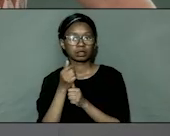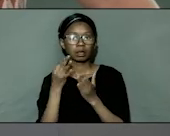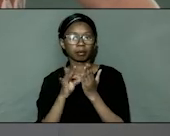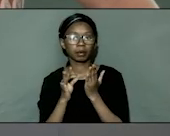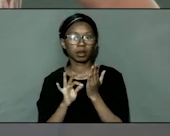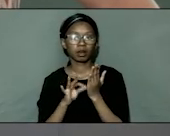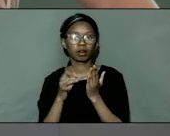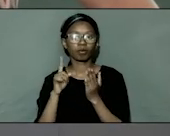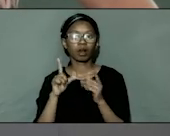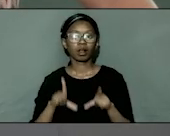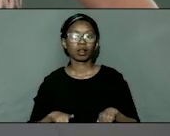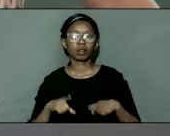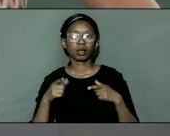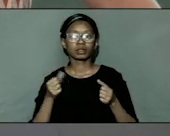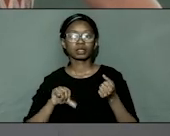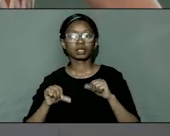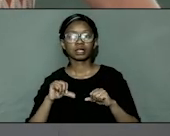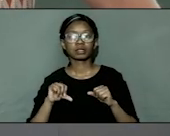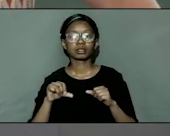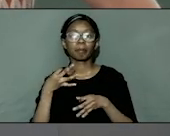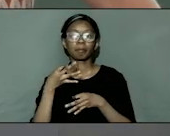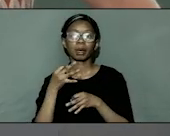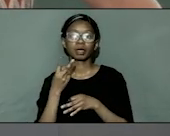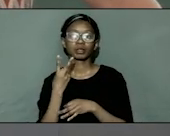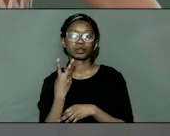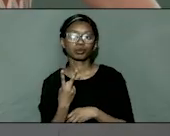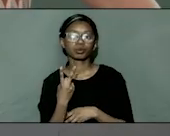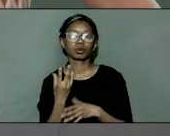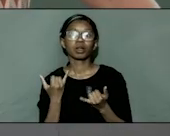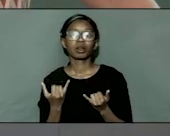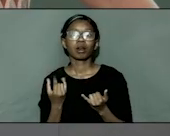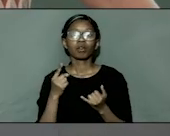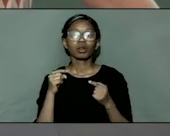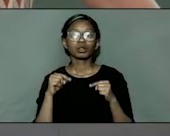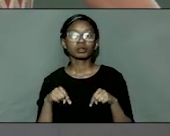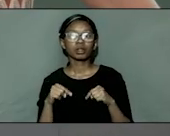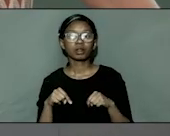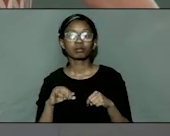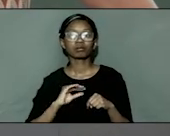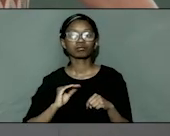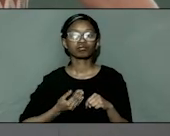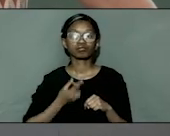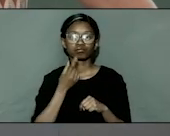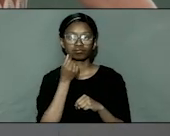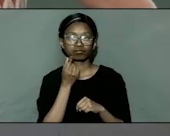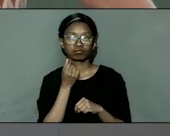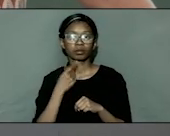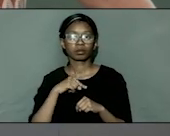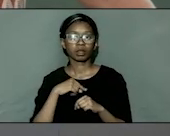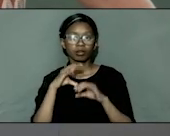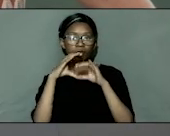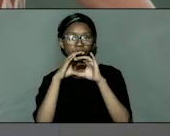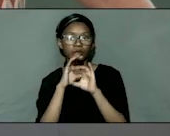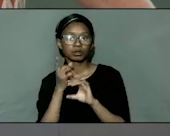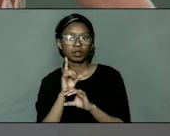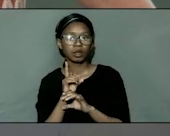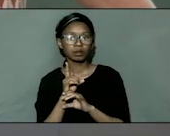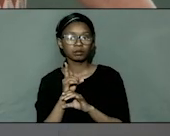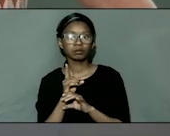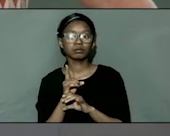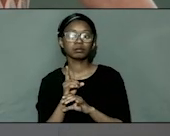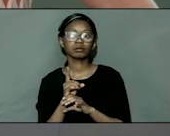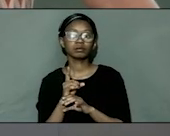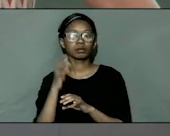2. So for today, ladies and gentlemen, we are going to focus on the theories of